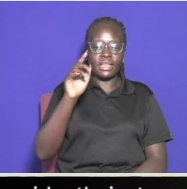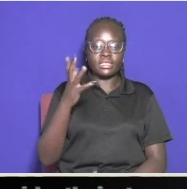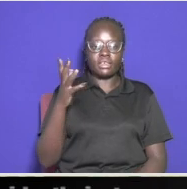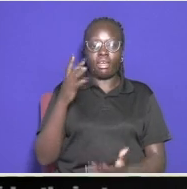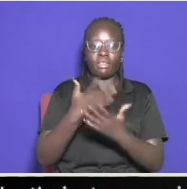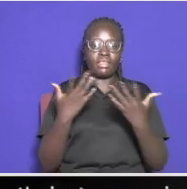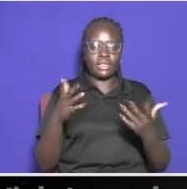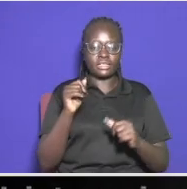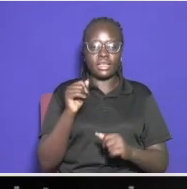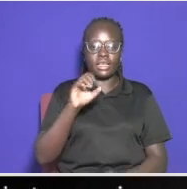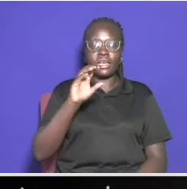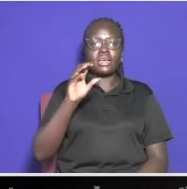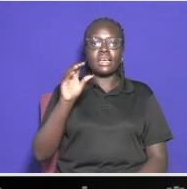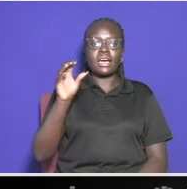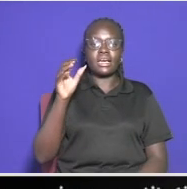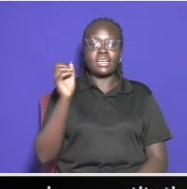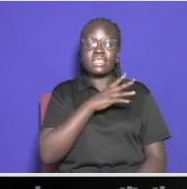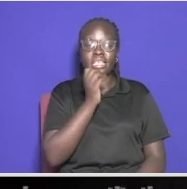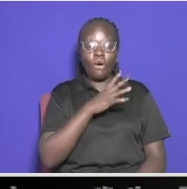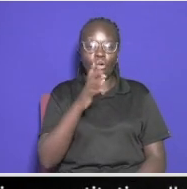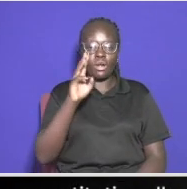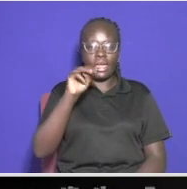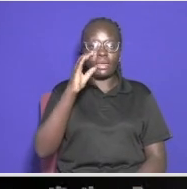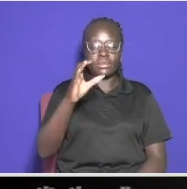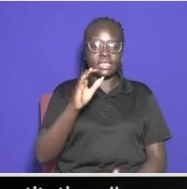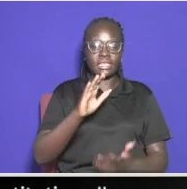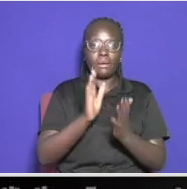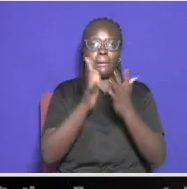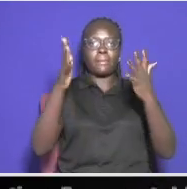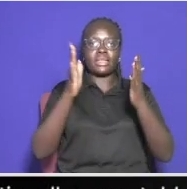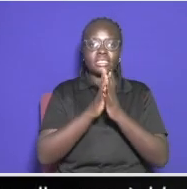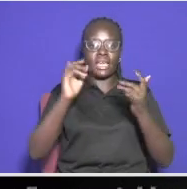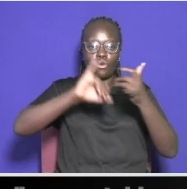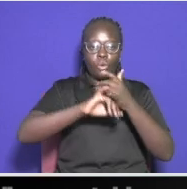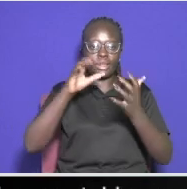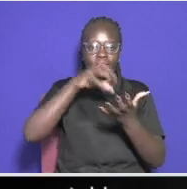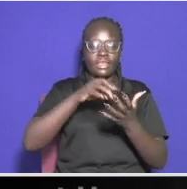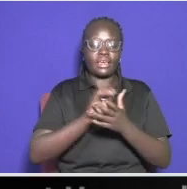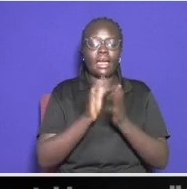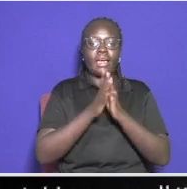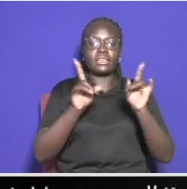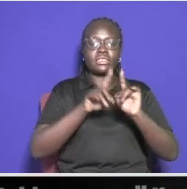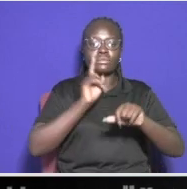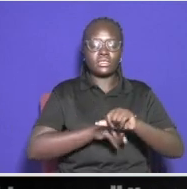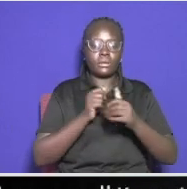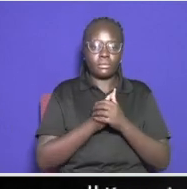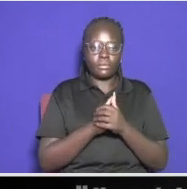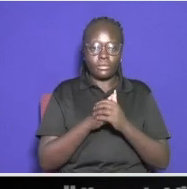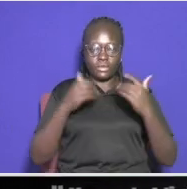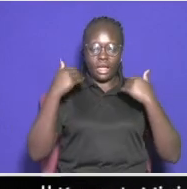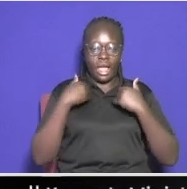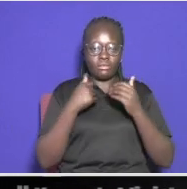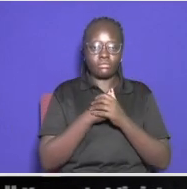MC, and wedding cakes or party cakes. And at the same time, Koi does a lot of